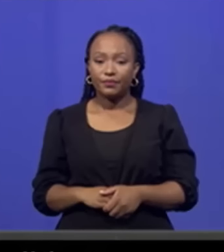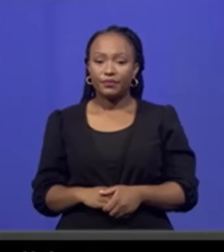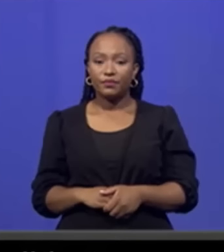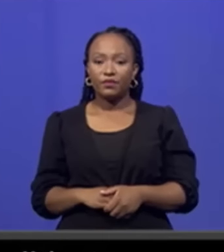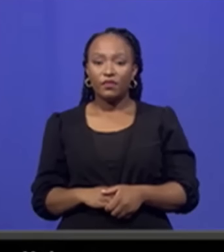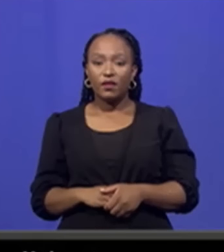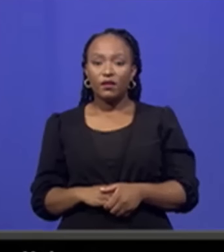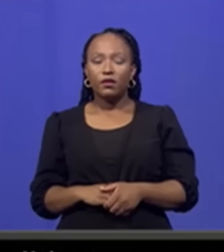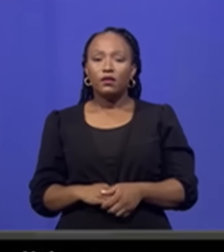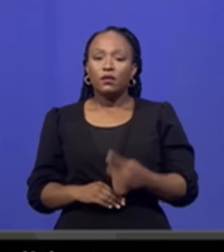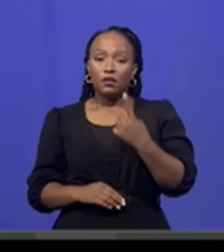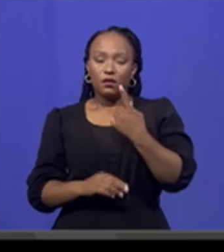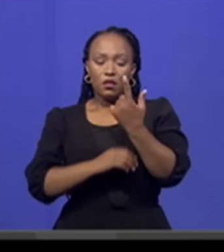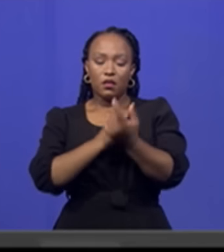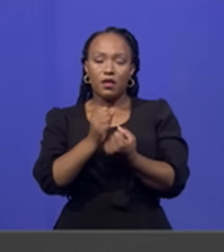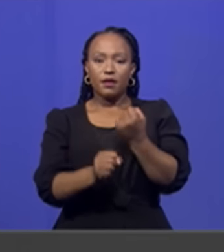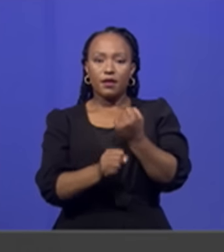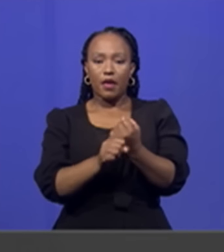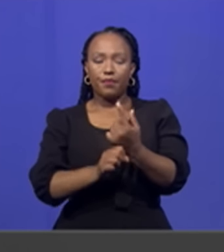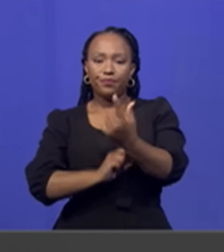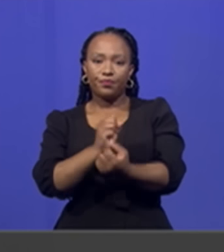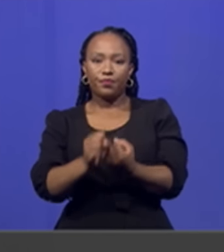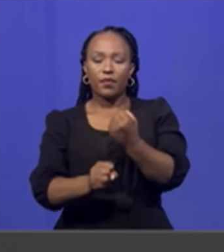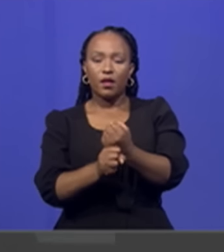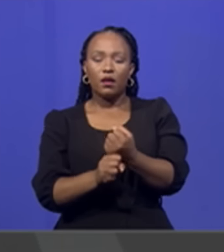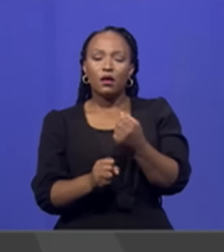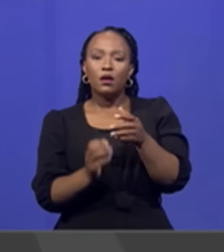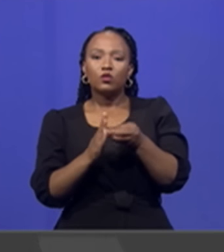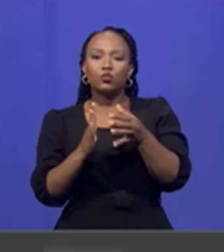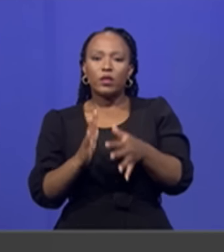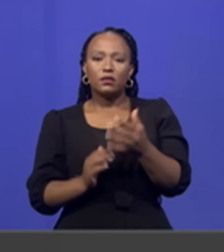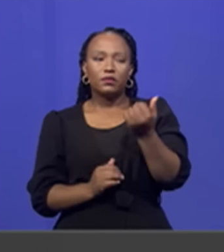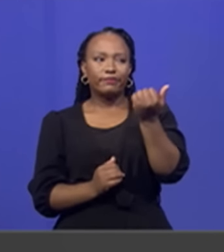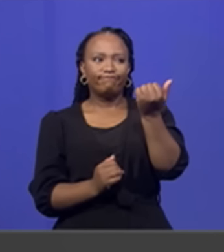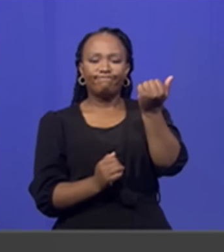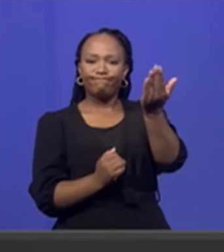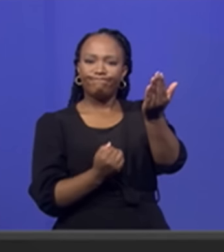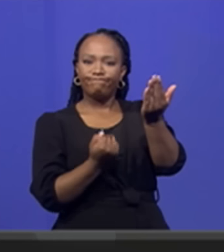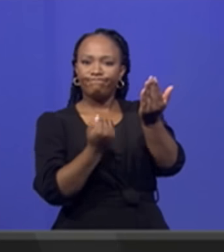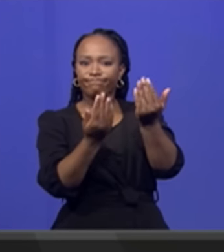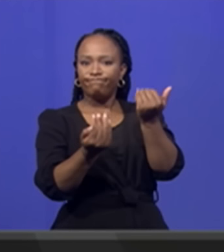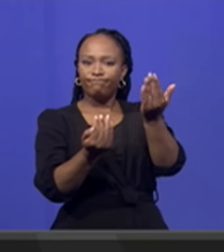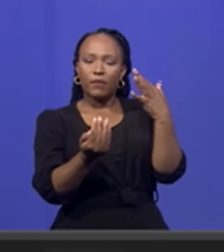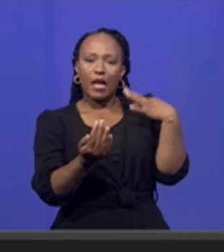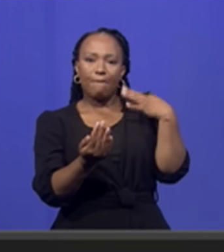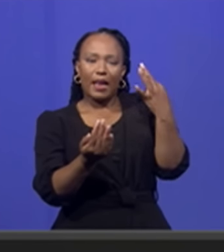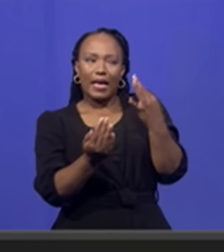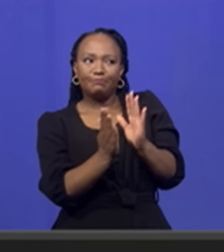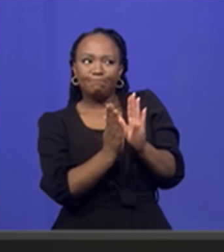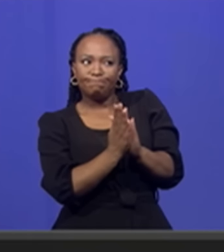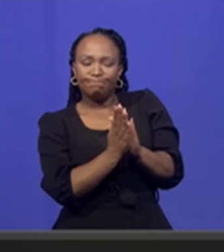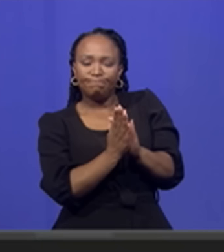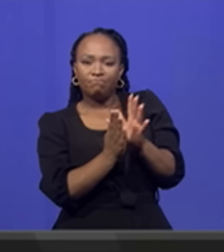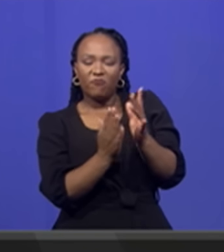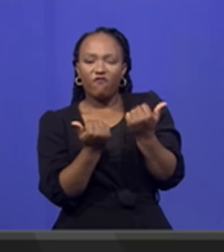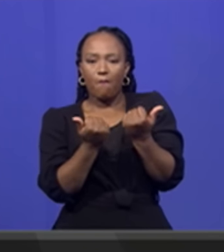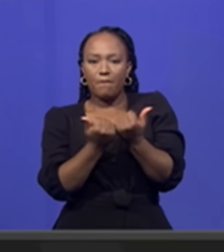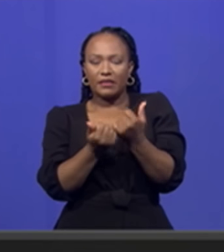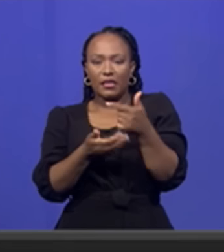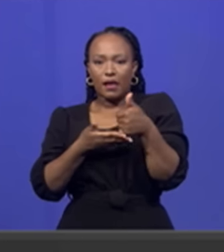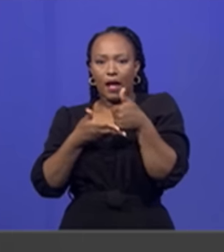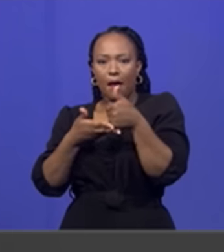Selemo se seng le se seng baithuti ba etsa dikopo ho lekala la thuso ya ditjhelete tsa baithuti molemong wa thuso